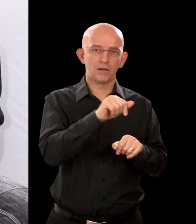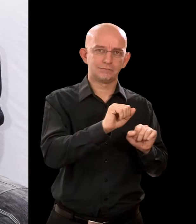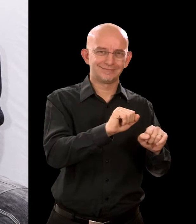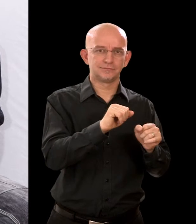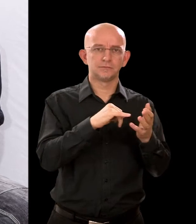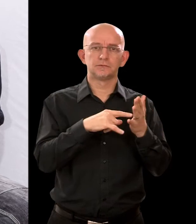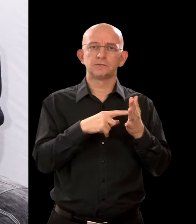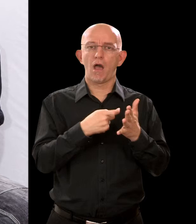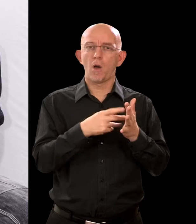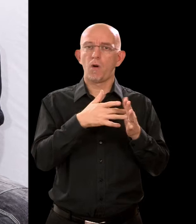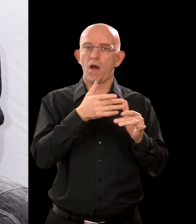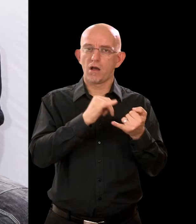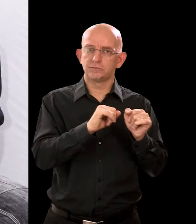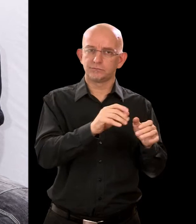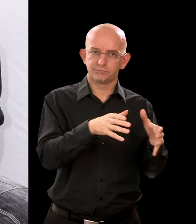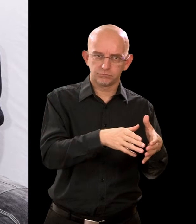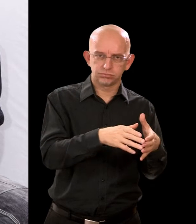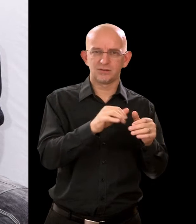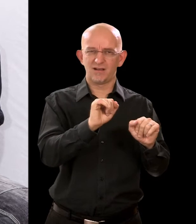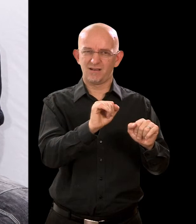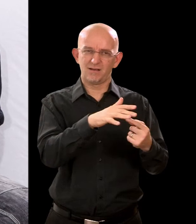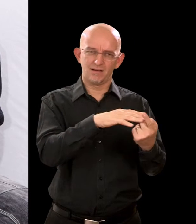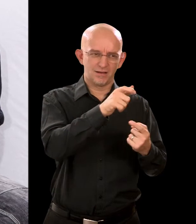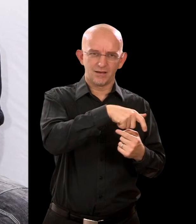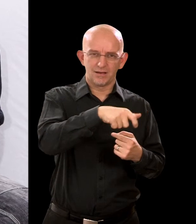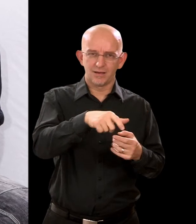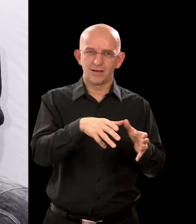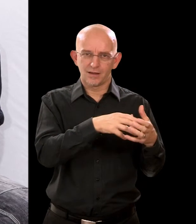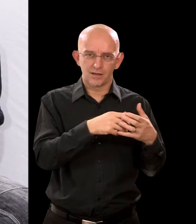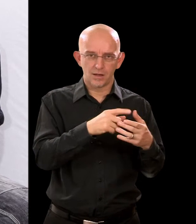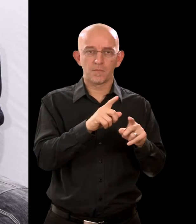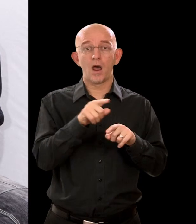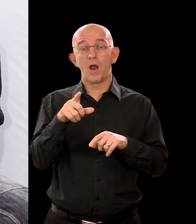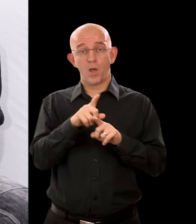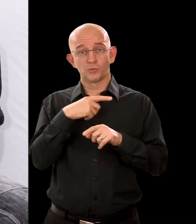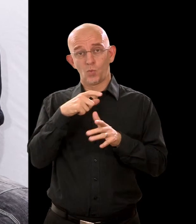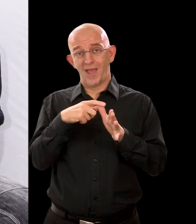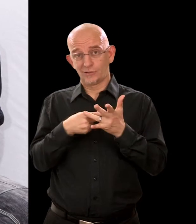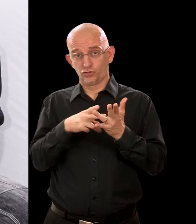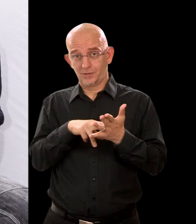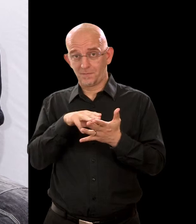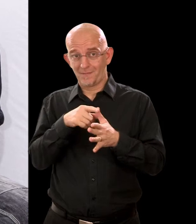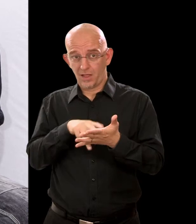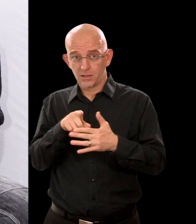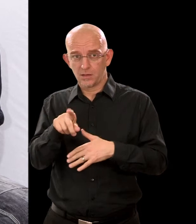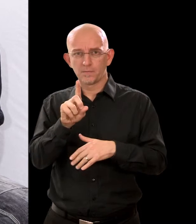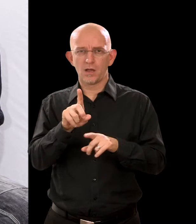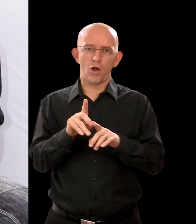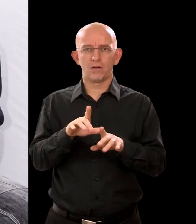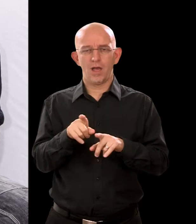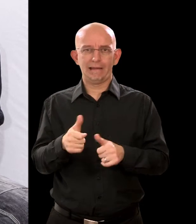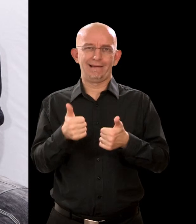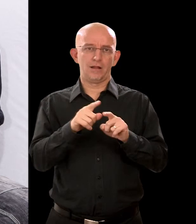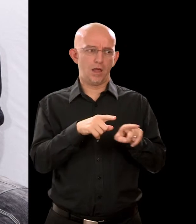been Star Wars stuff and Star Wars figures. I'm pretty sure I did have an Action Man, but he wasn't as cool as